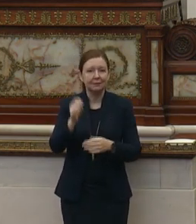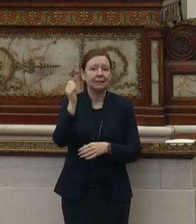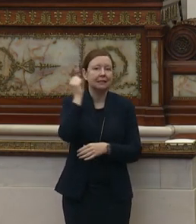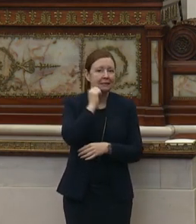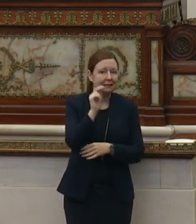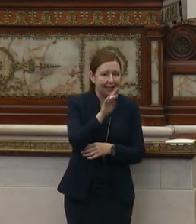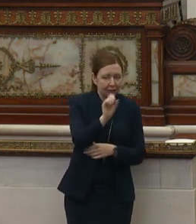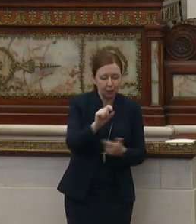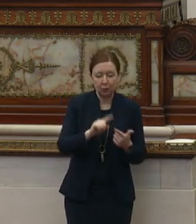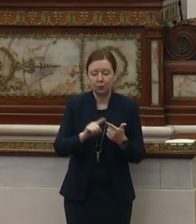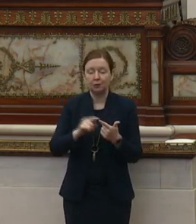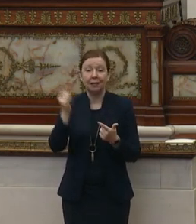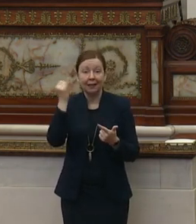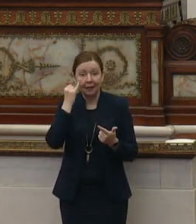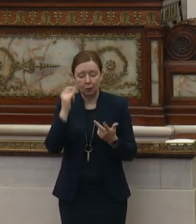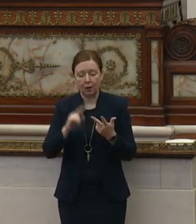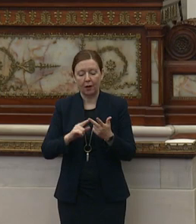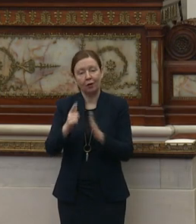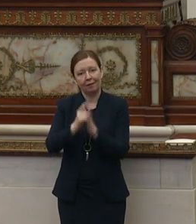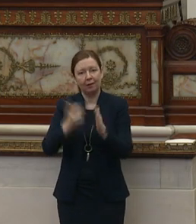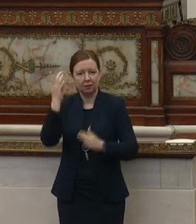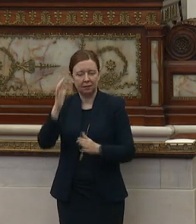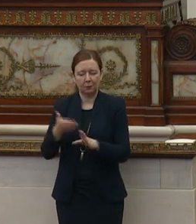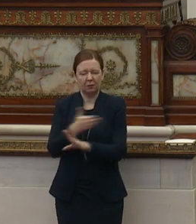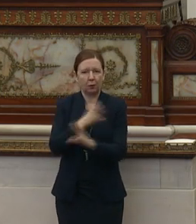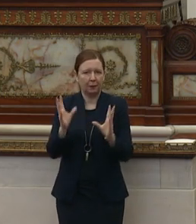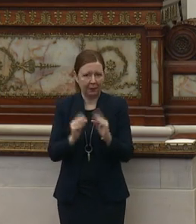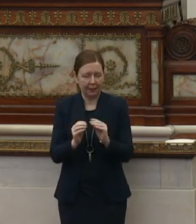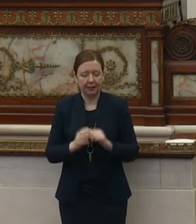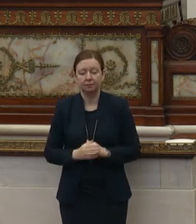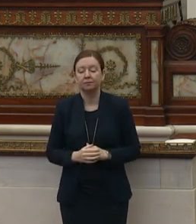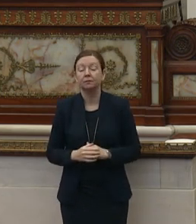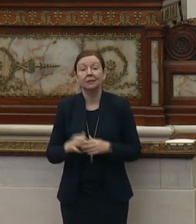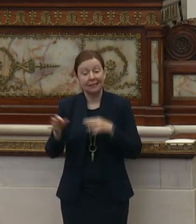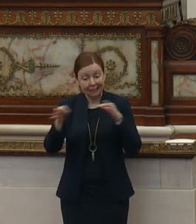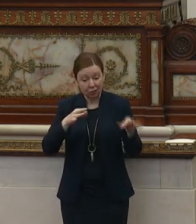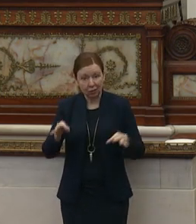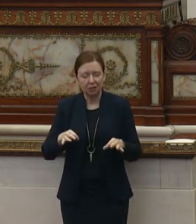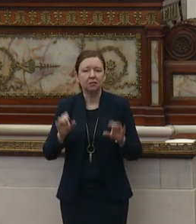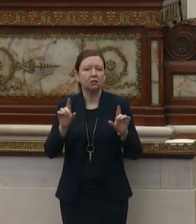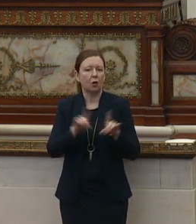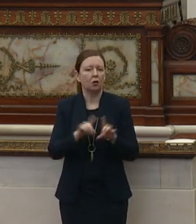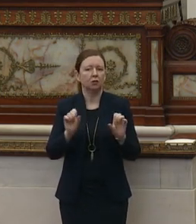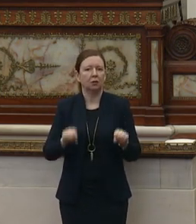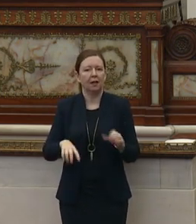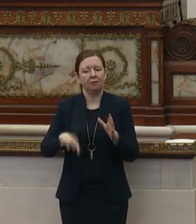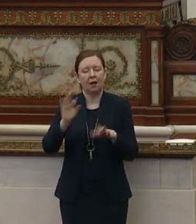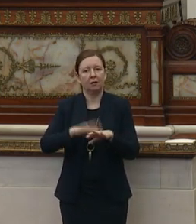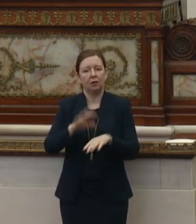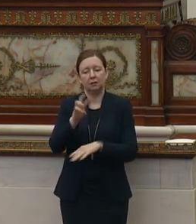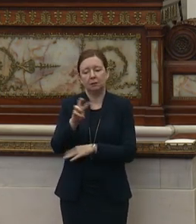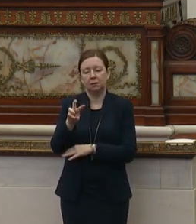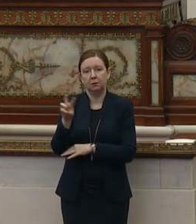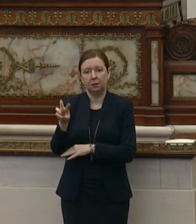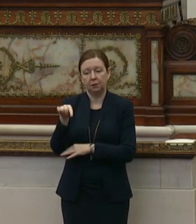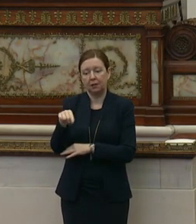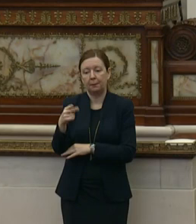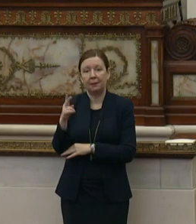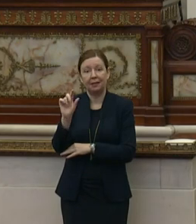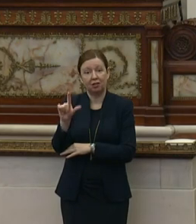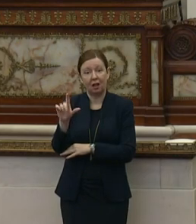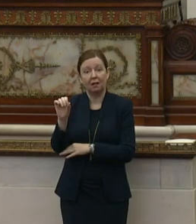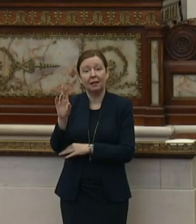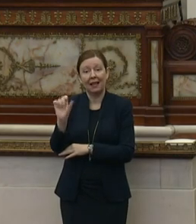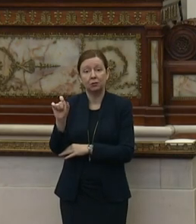Inquirer, and Legal Intelligencer prior to the meeting, and can also be found on phlcouncil.com. I